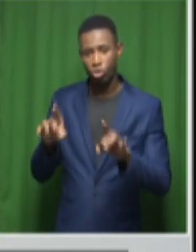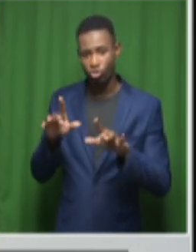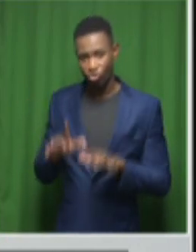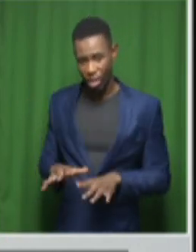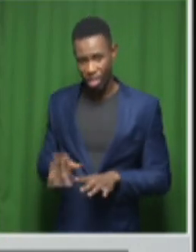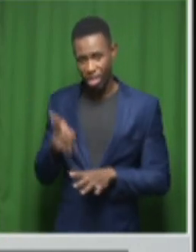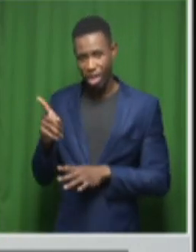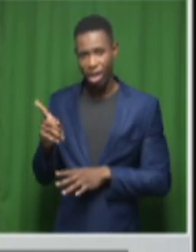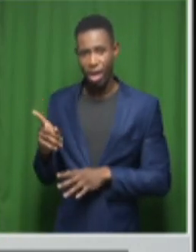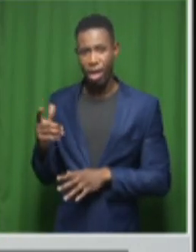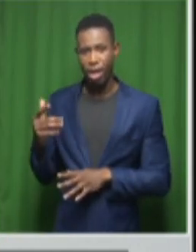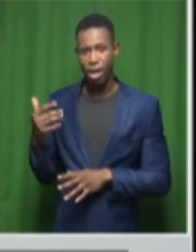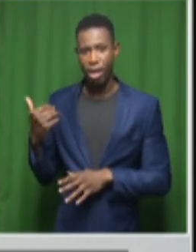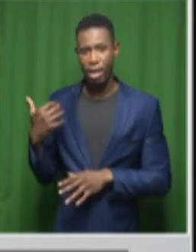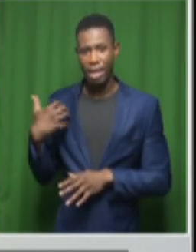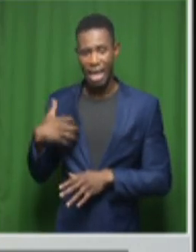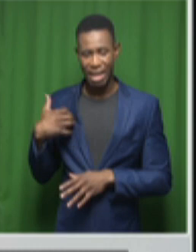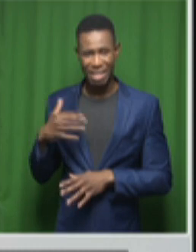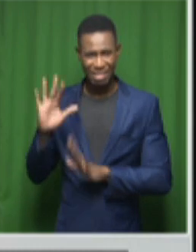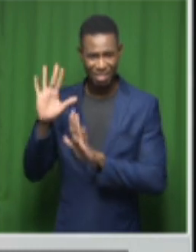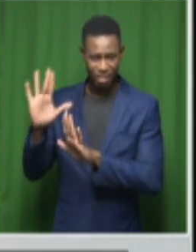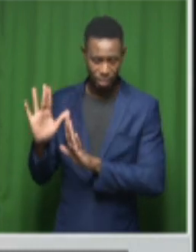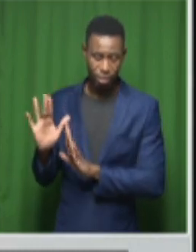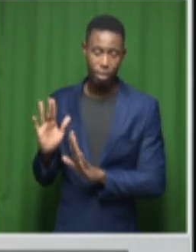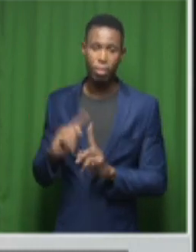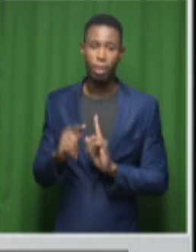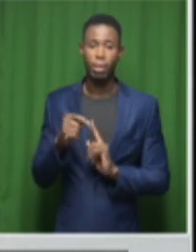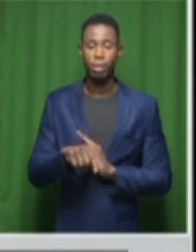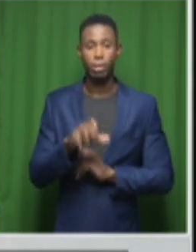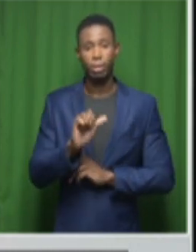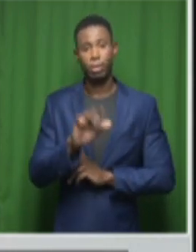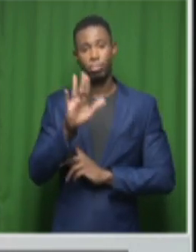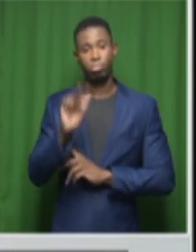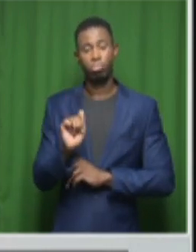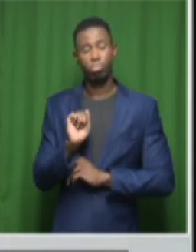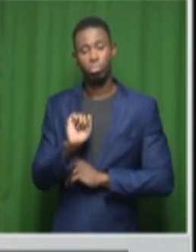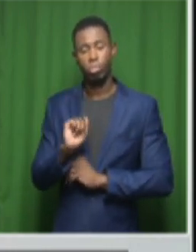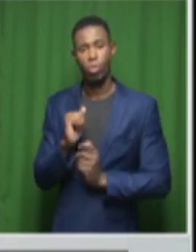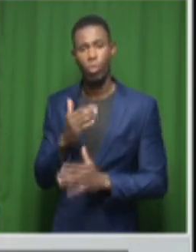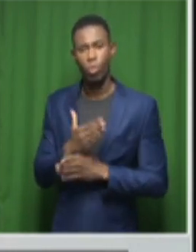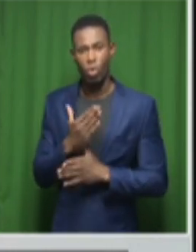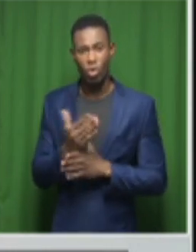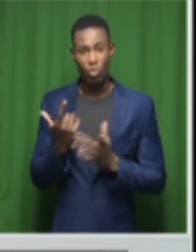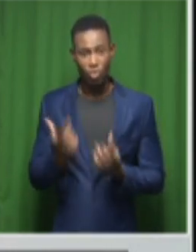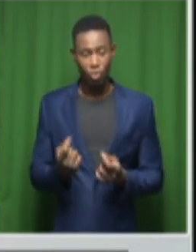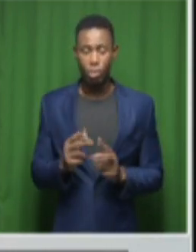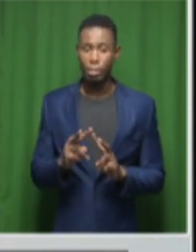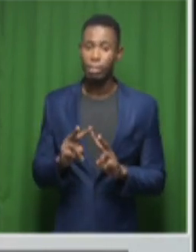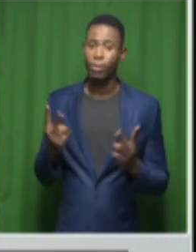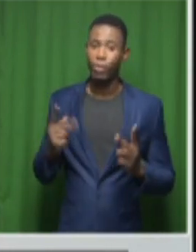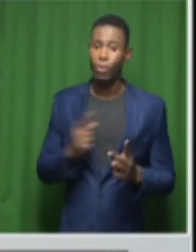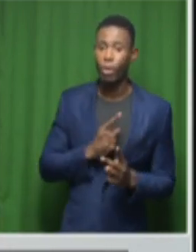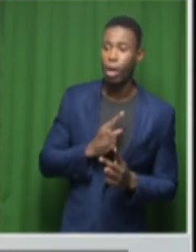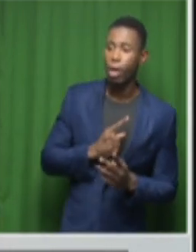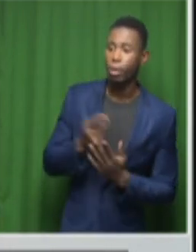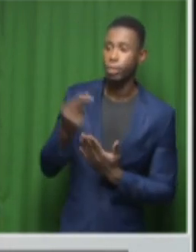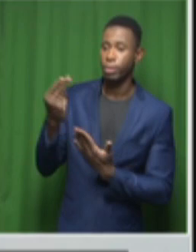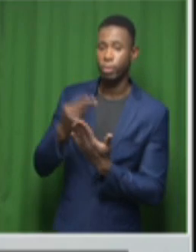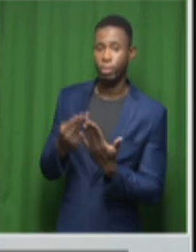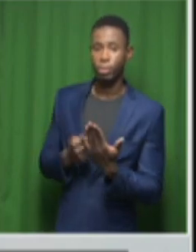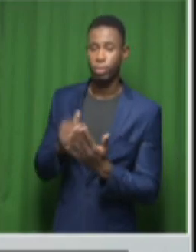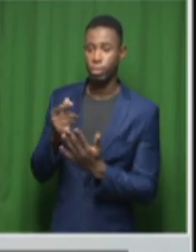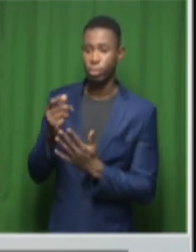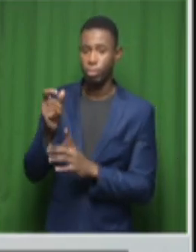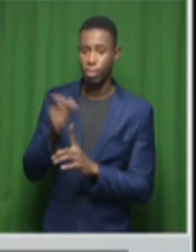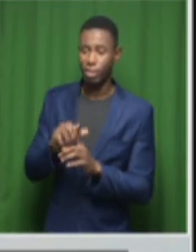we find that we're quite dynamic in the kind of works that we do, that we collect. And we've been able